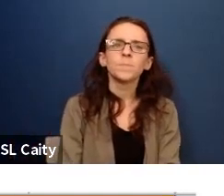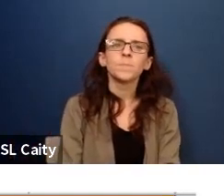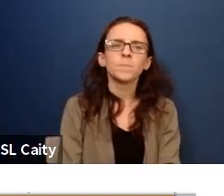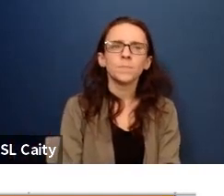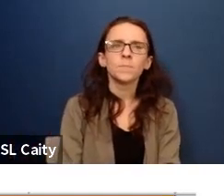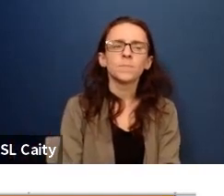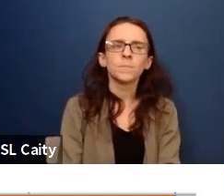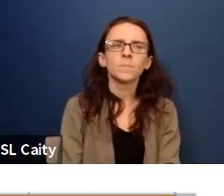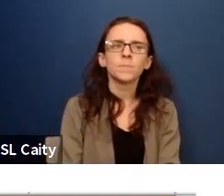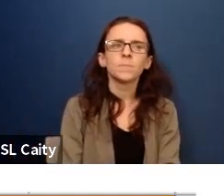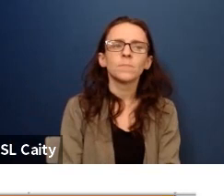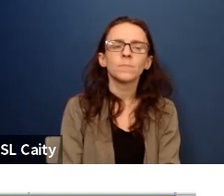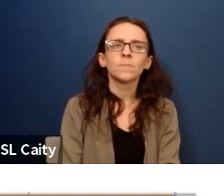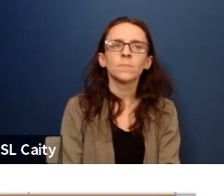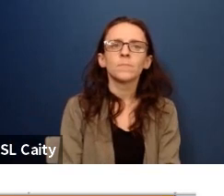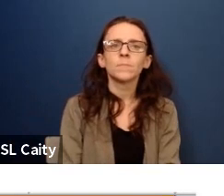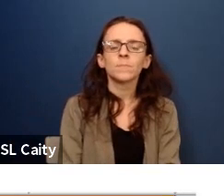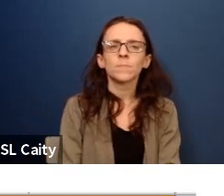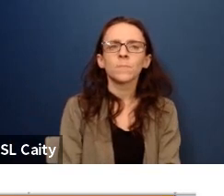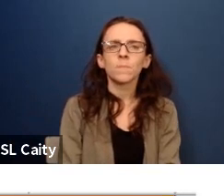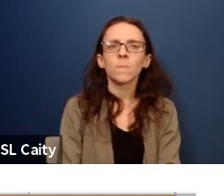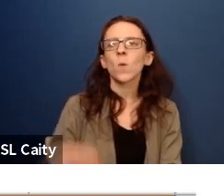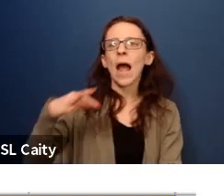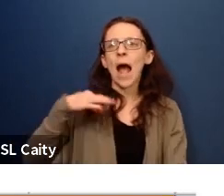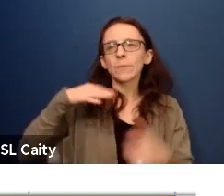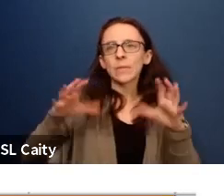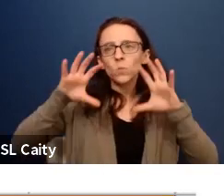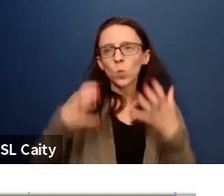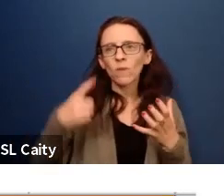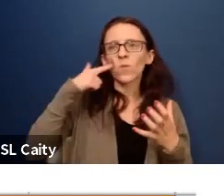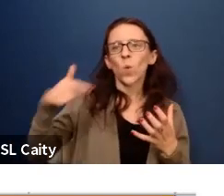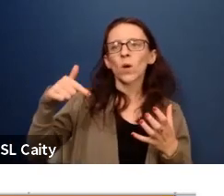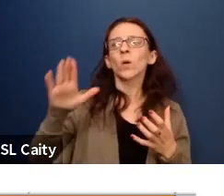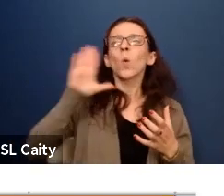So like the applicant pool for this year's 7th graders.